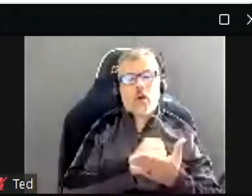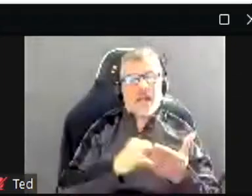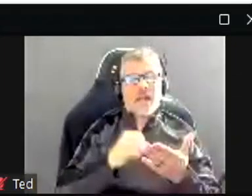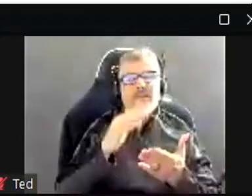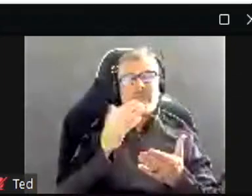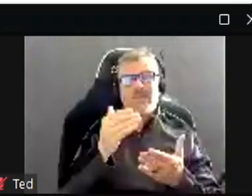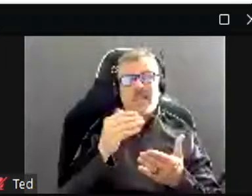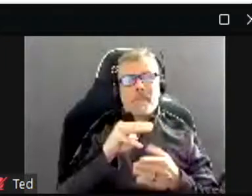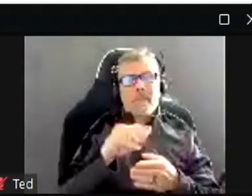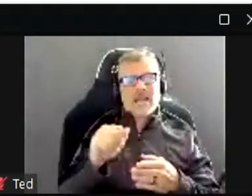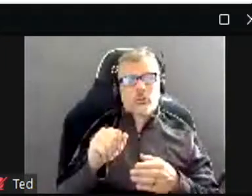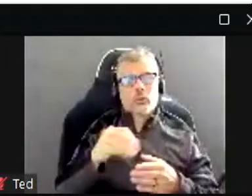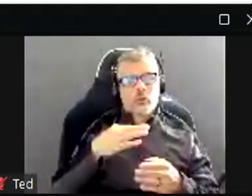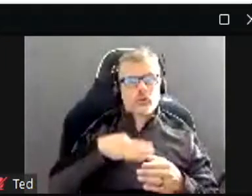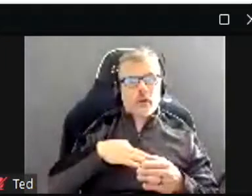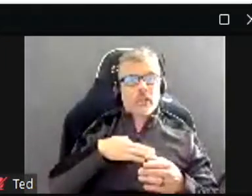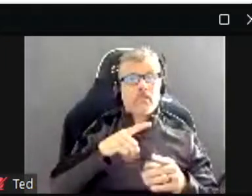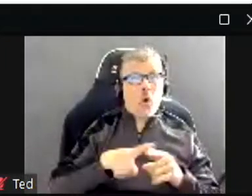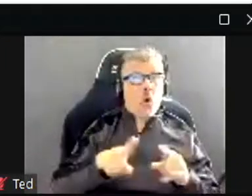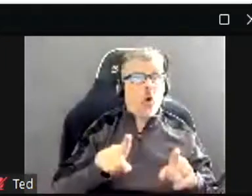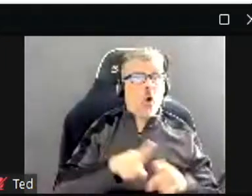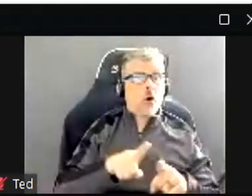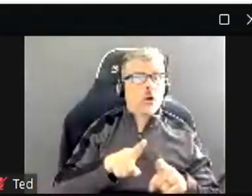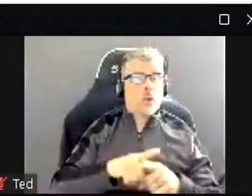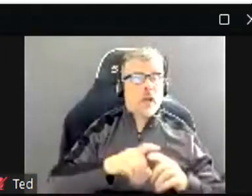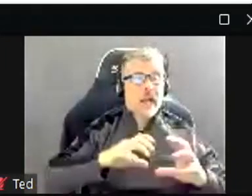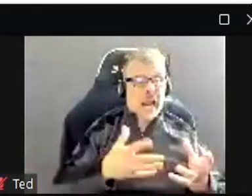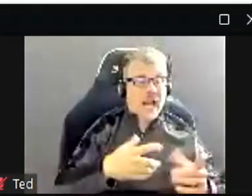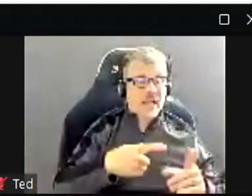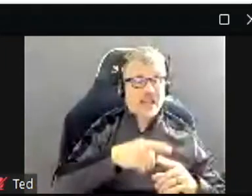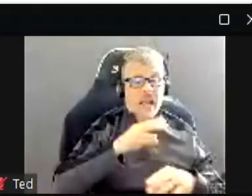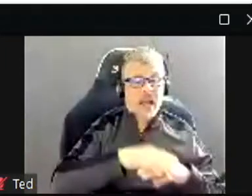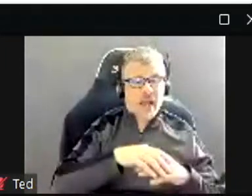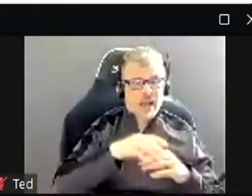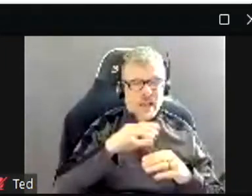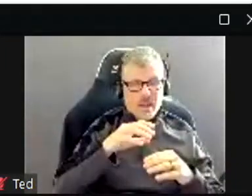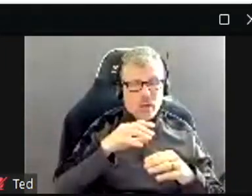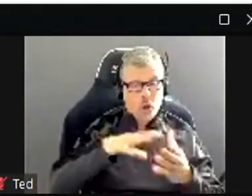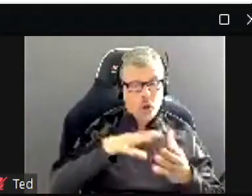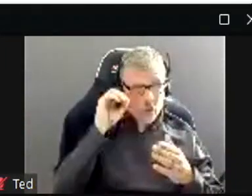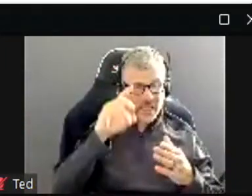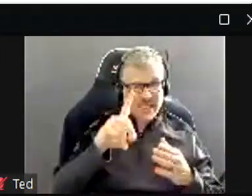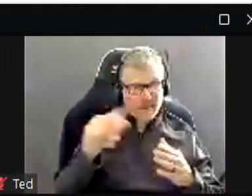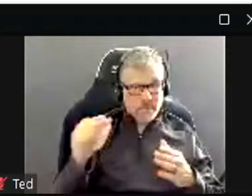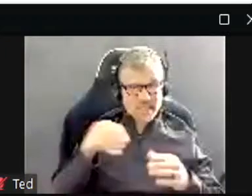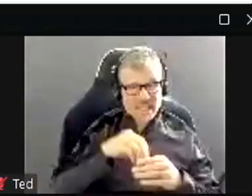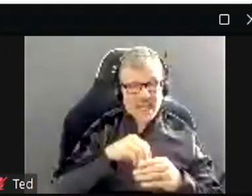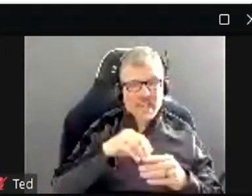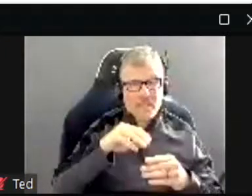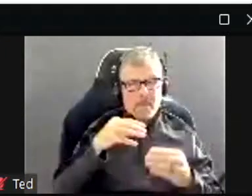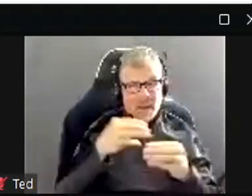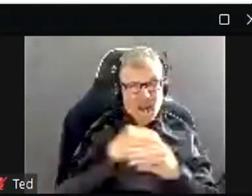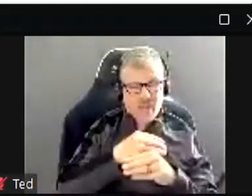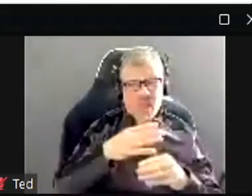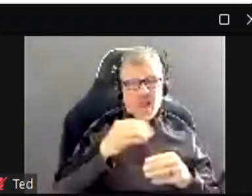credits, but also getting an entire class on dyscalculia and learning disabilities in math, and how teachers would